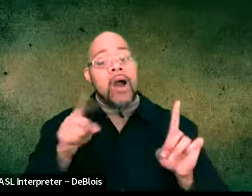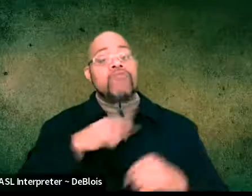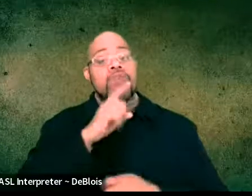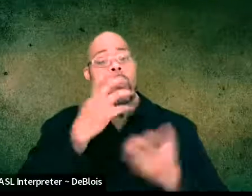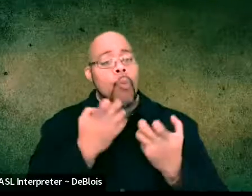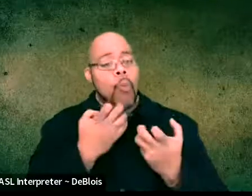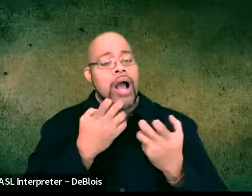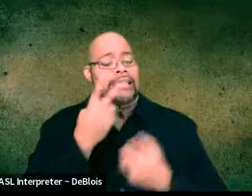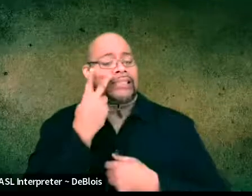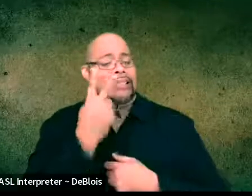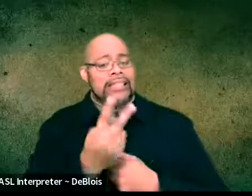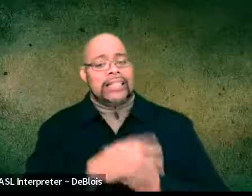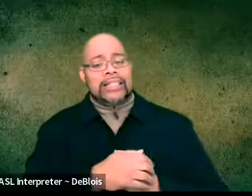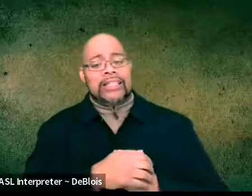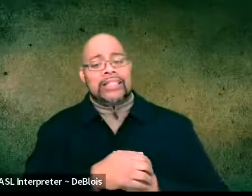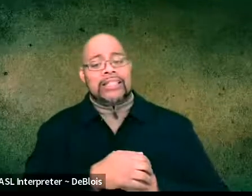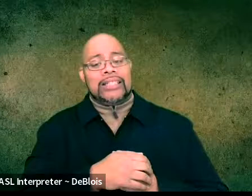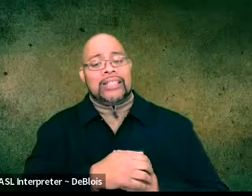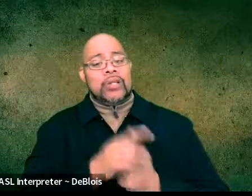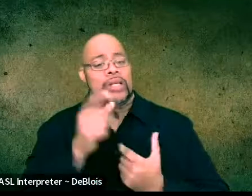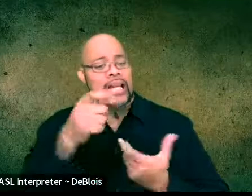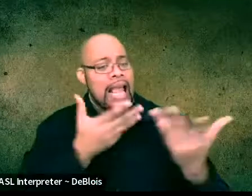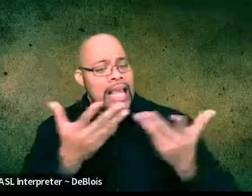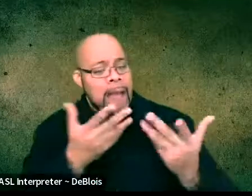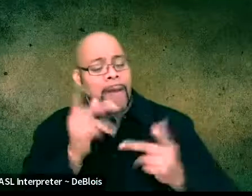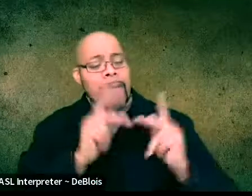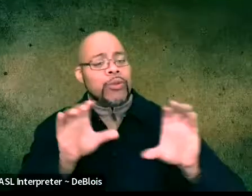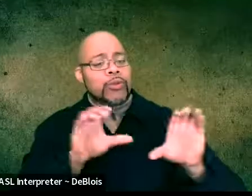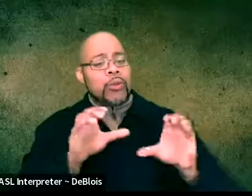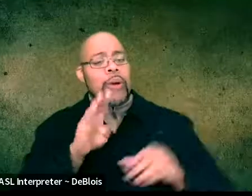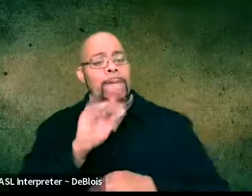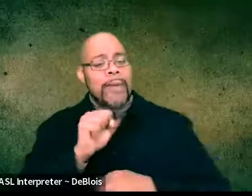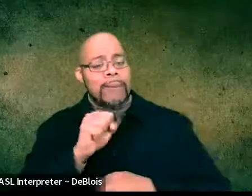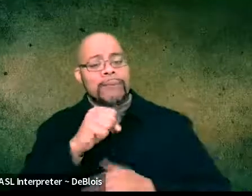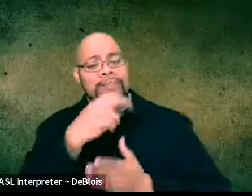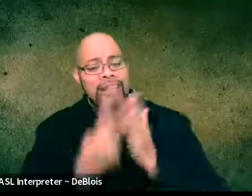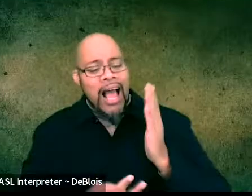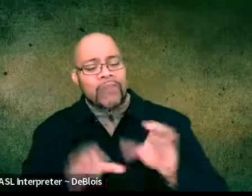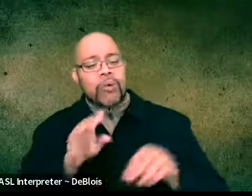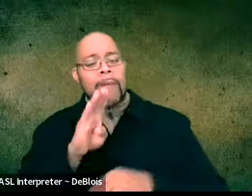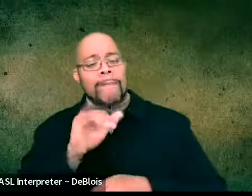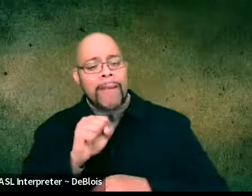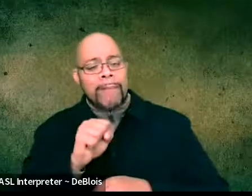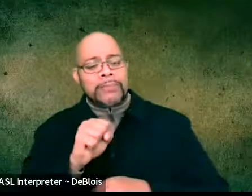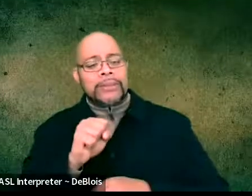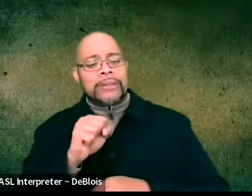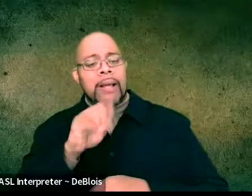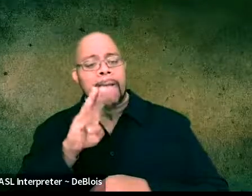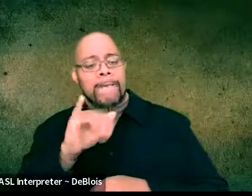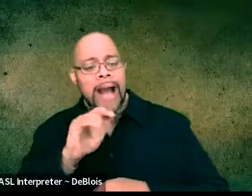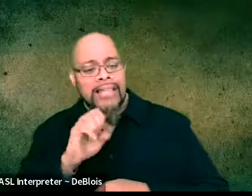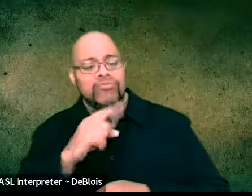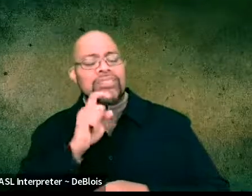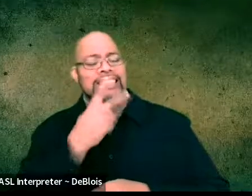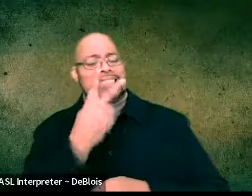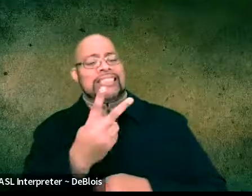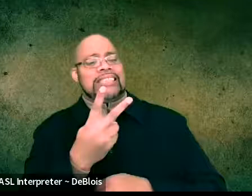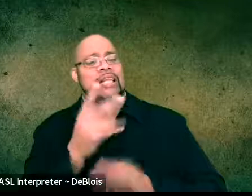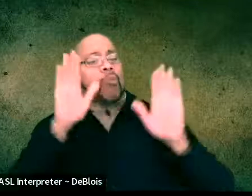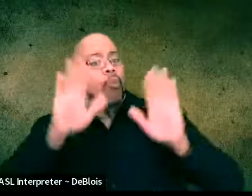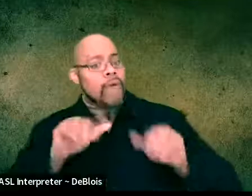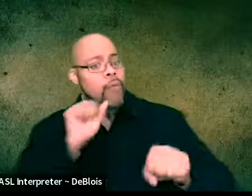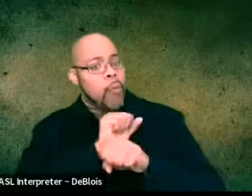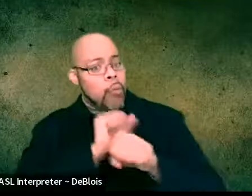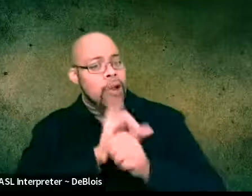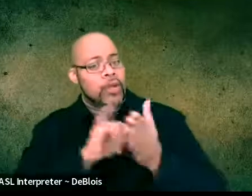do want to see, in community engagement, folks doing BIMS dives, doing BIMS bites. And so we can really see the excellent work